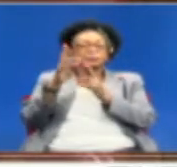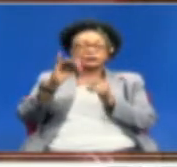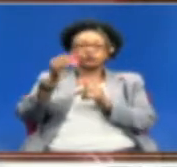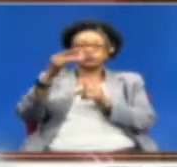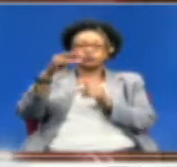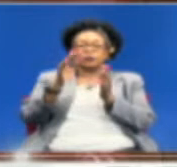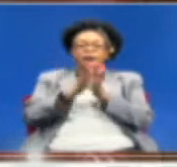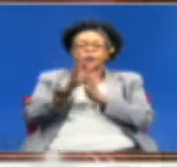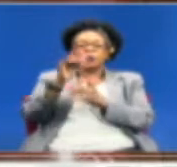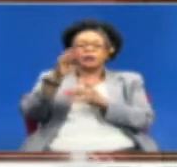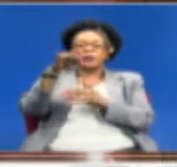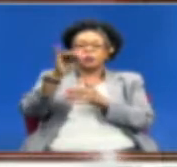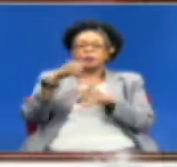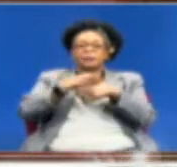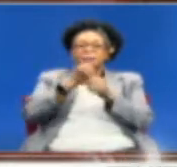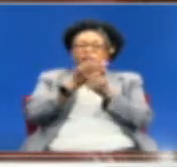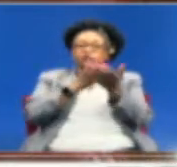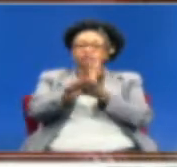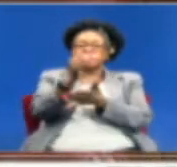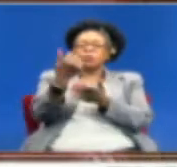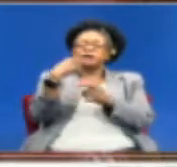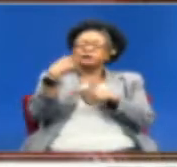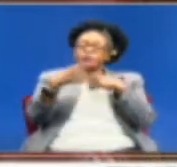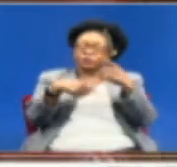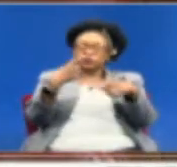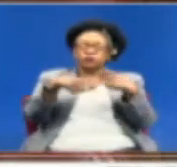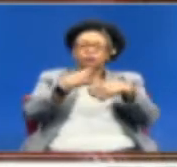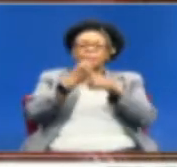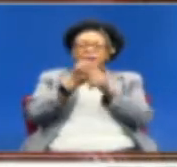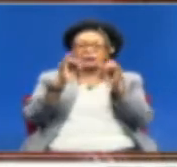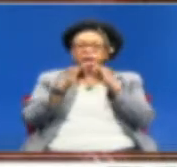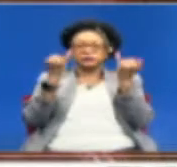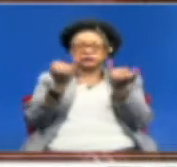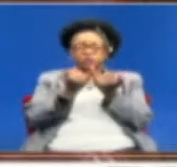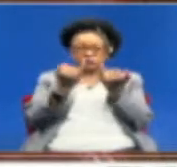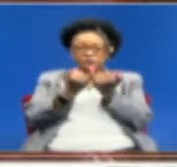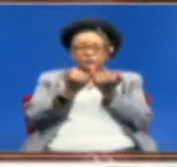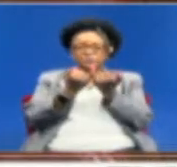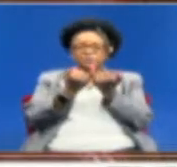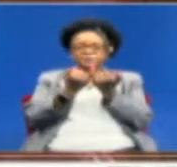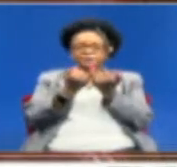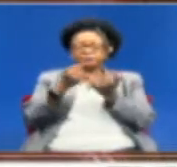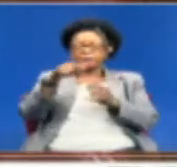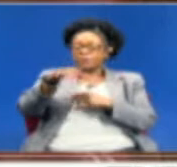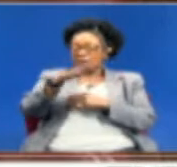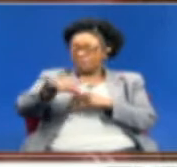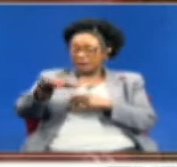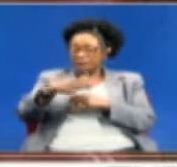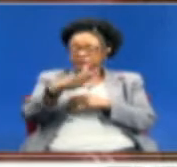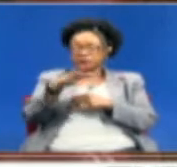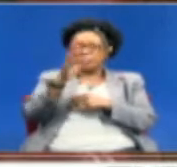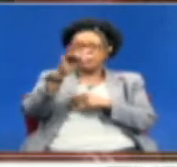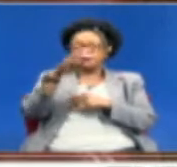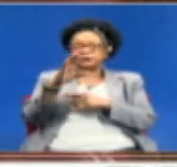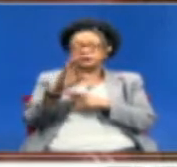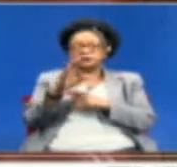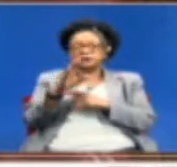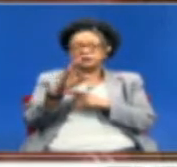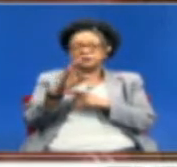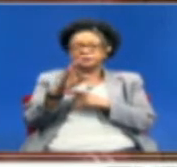will ensure that we keep building our institutions, this parliament, IEBC,